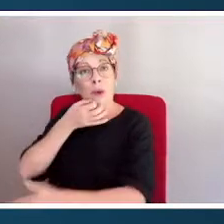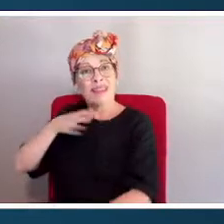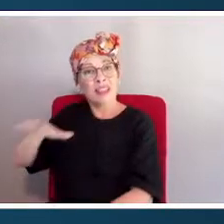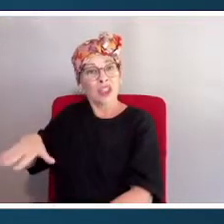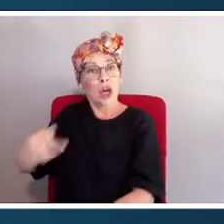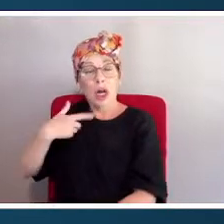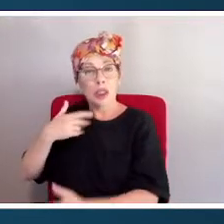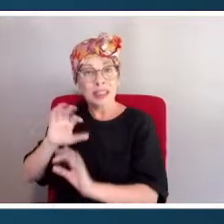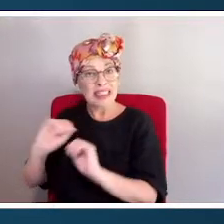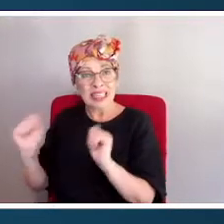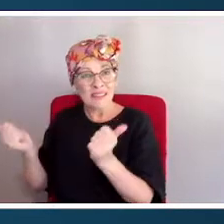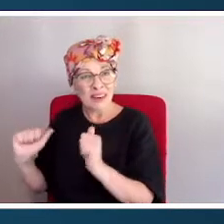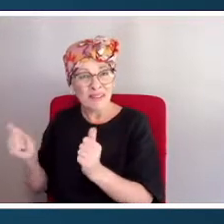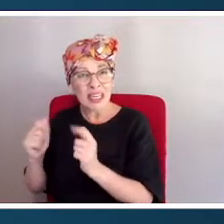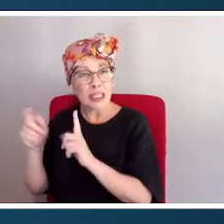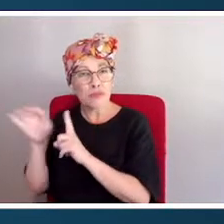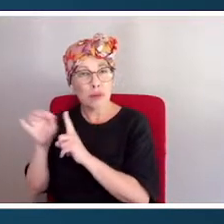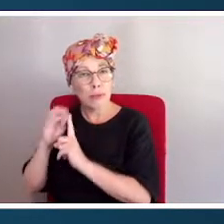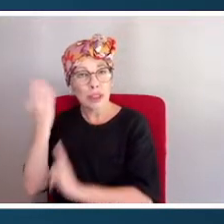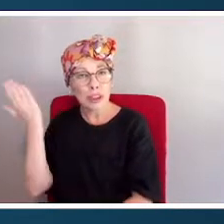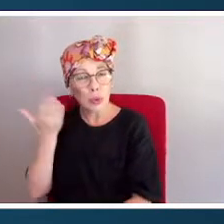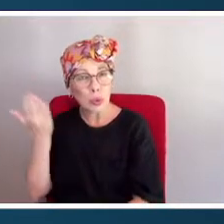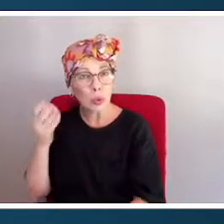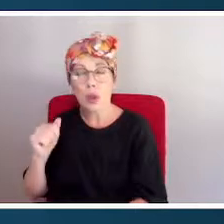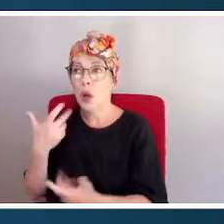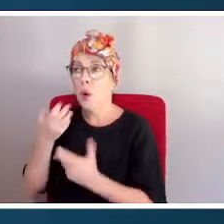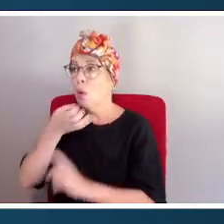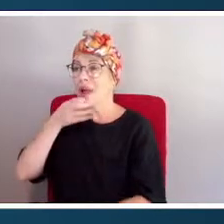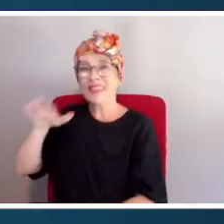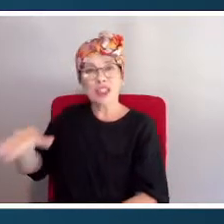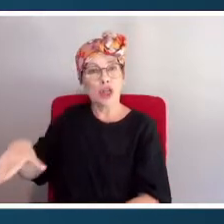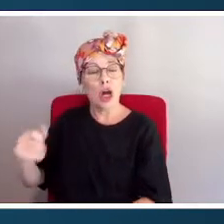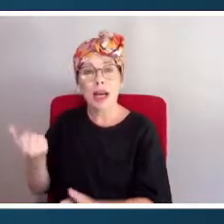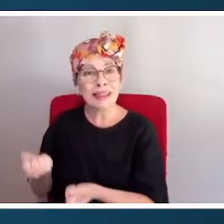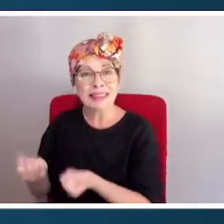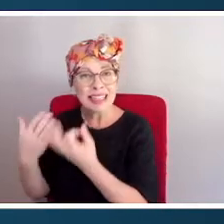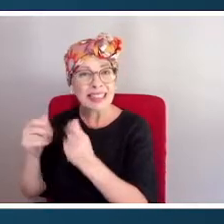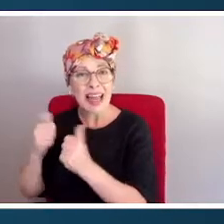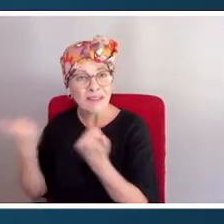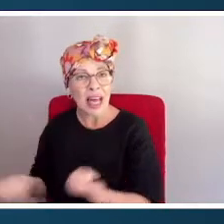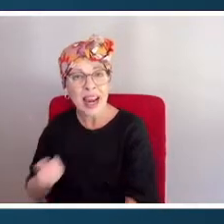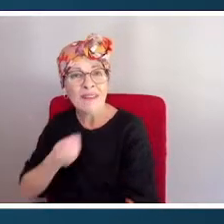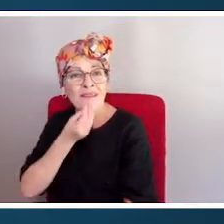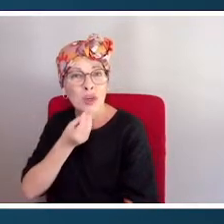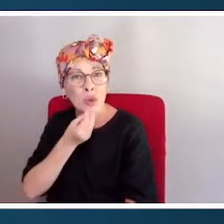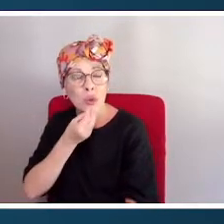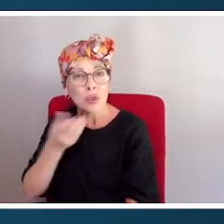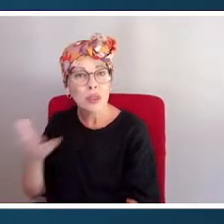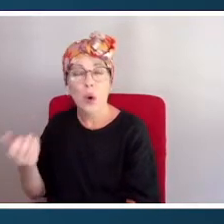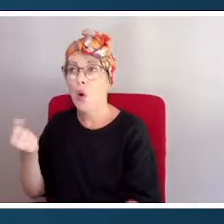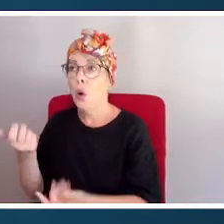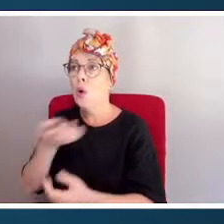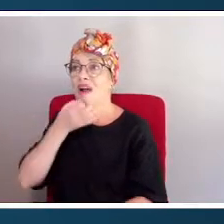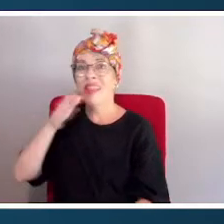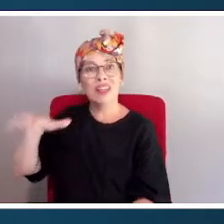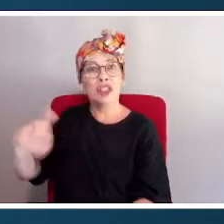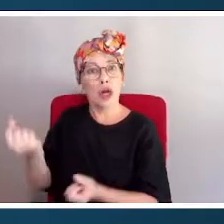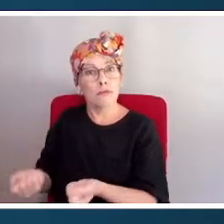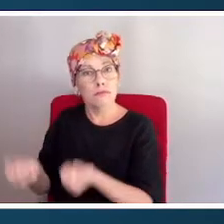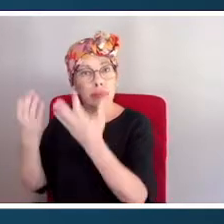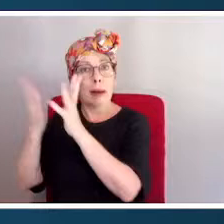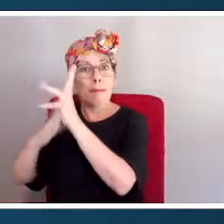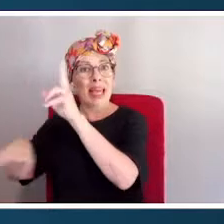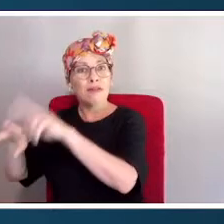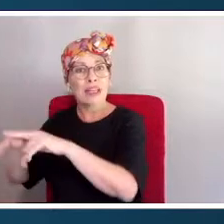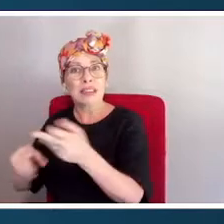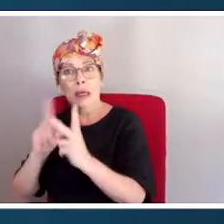that child faces stunting, when that child is parentless because both the parents have died thanks